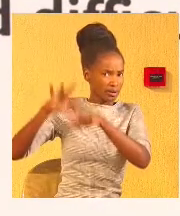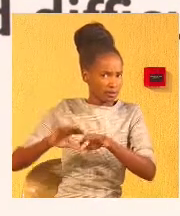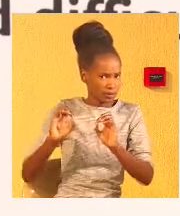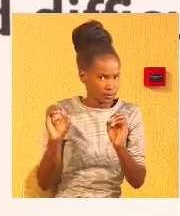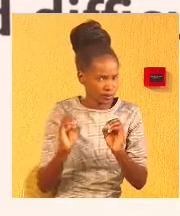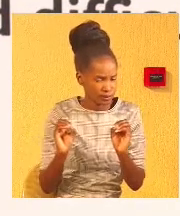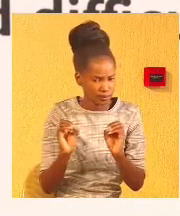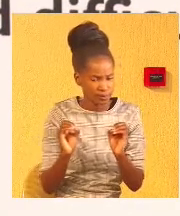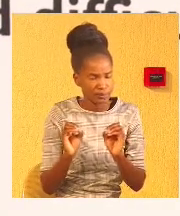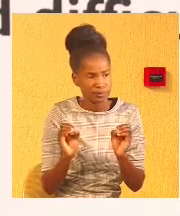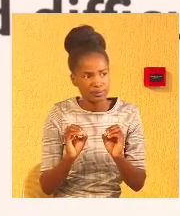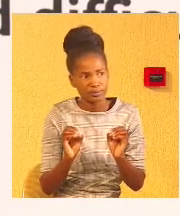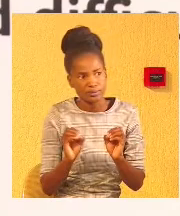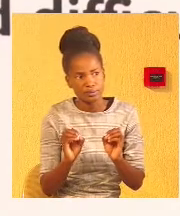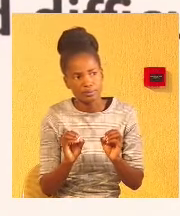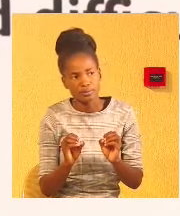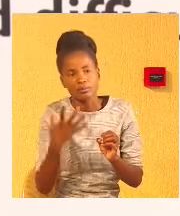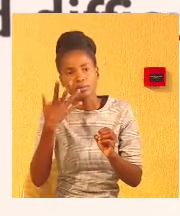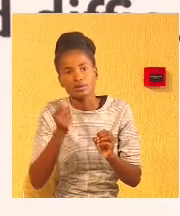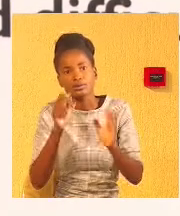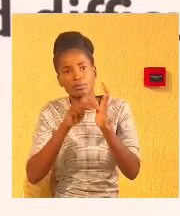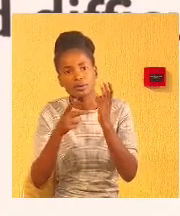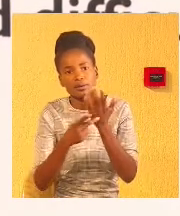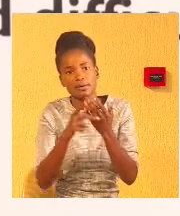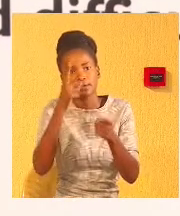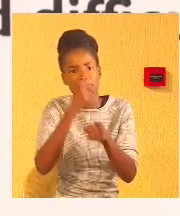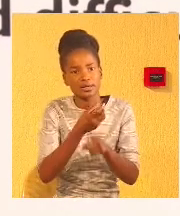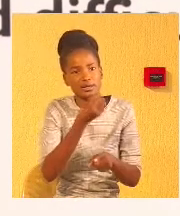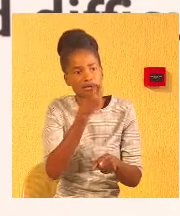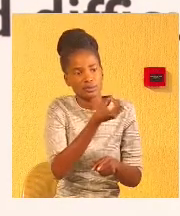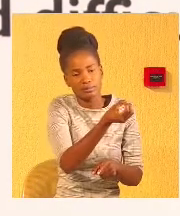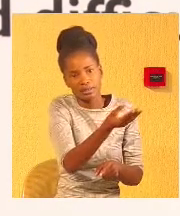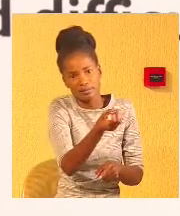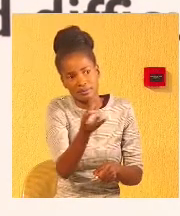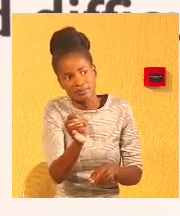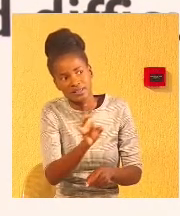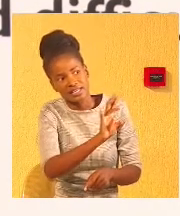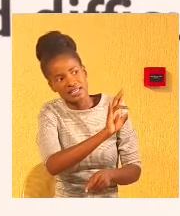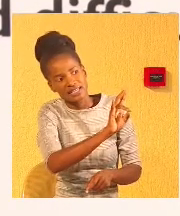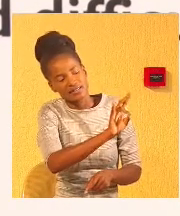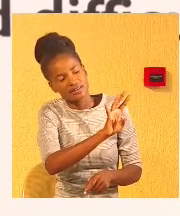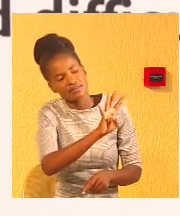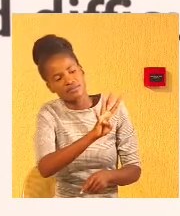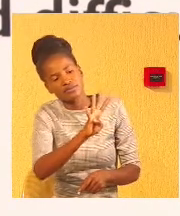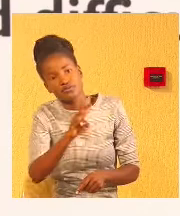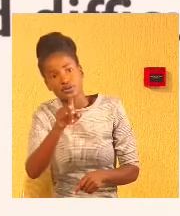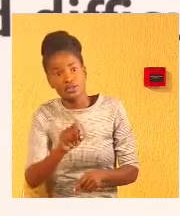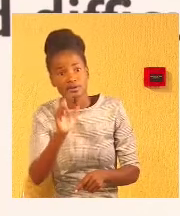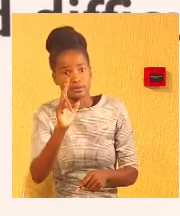when we had the drought relief program, close to about 744,000 people